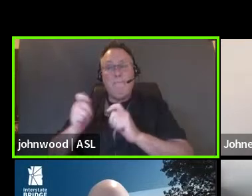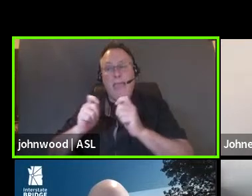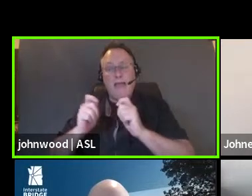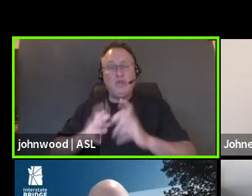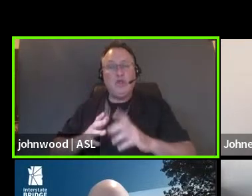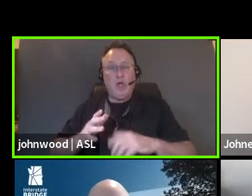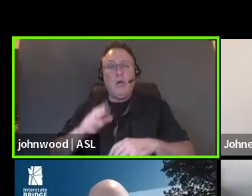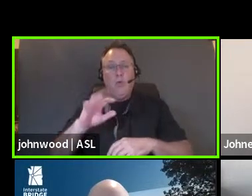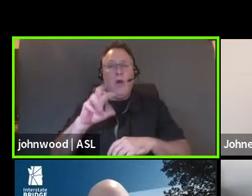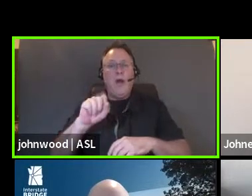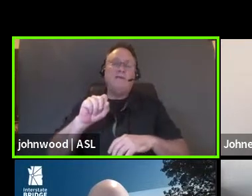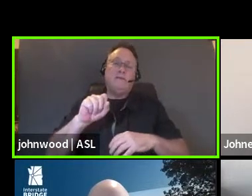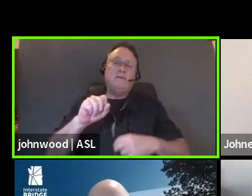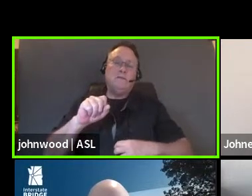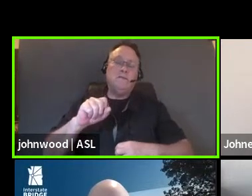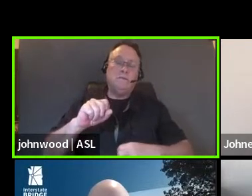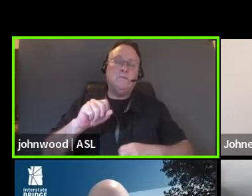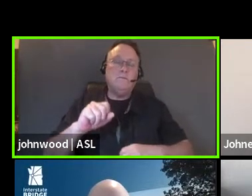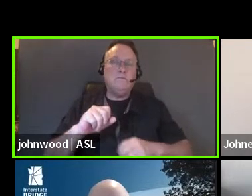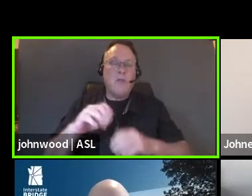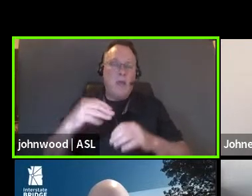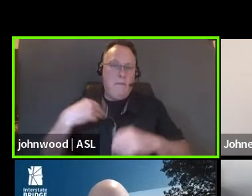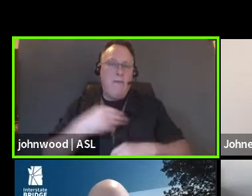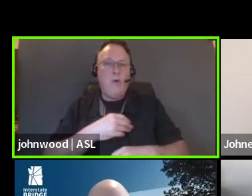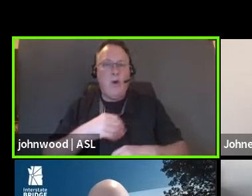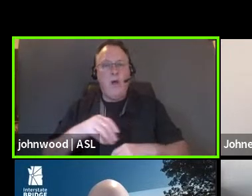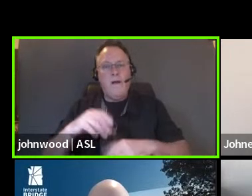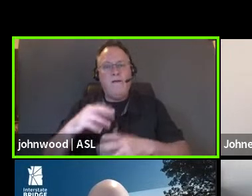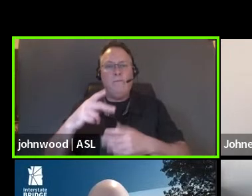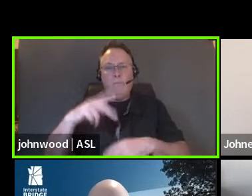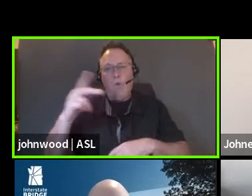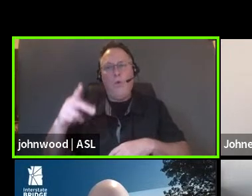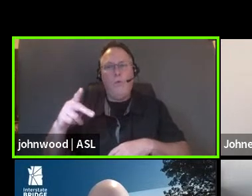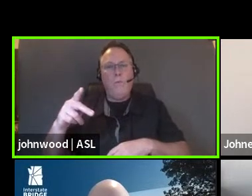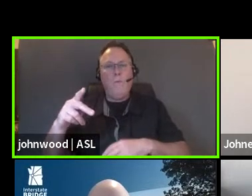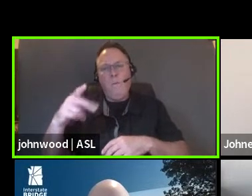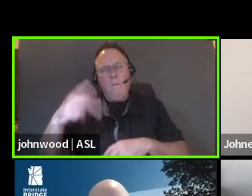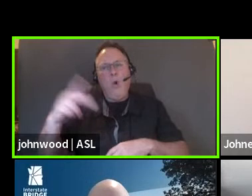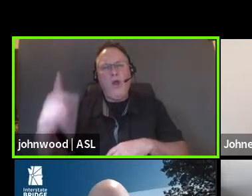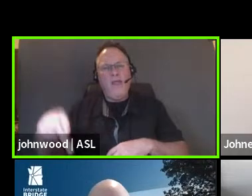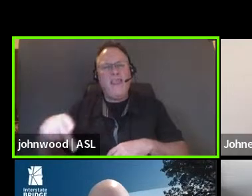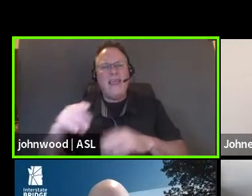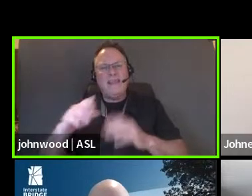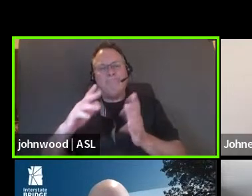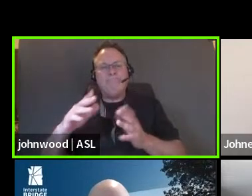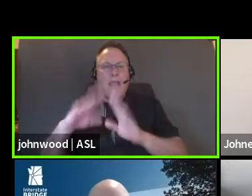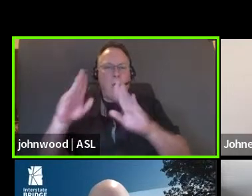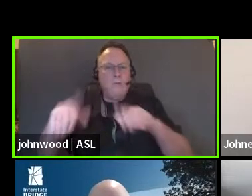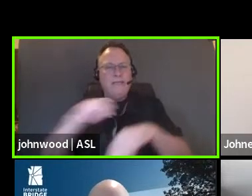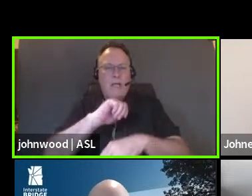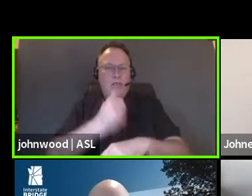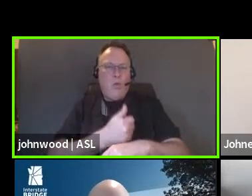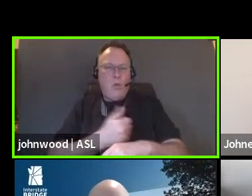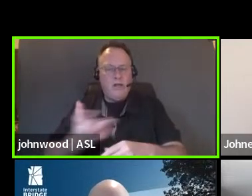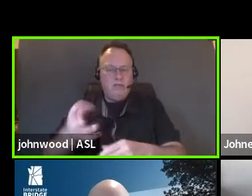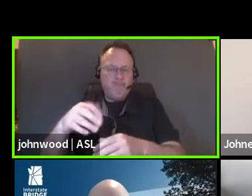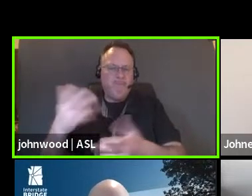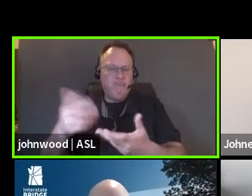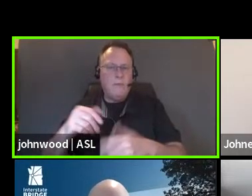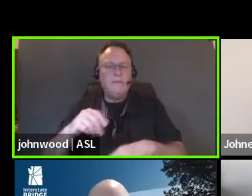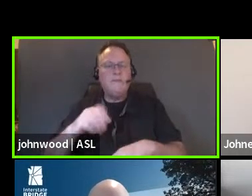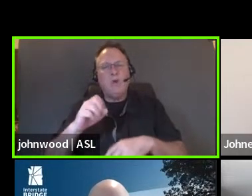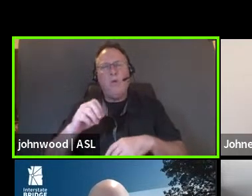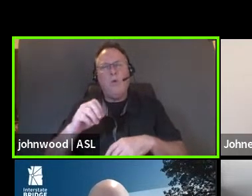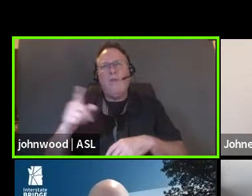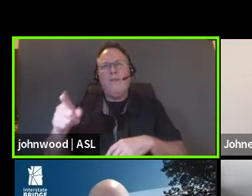the Portland Housing Authority. And the Housing Authority directed that Vanport be